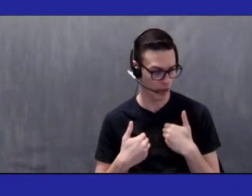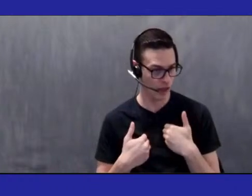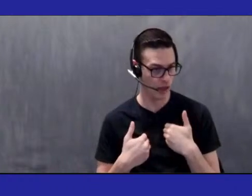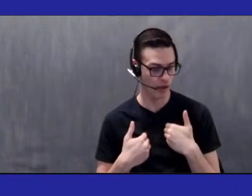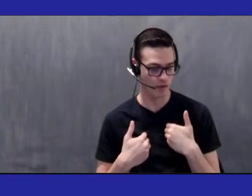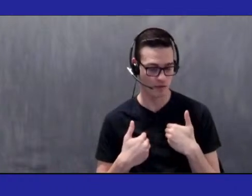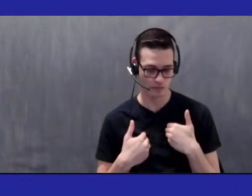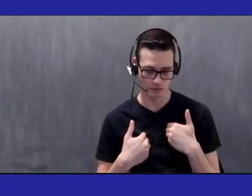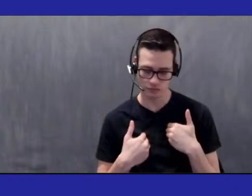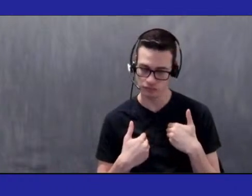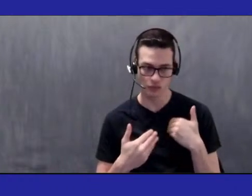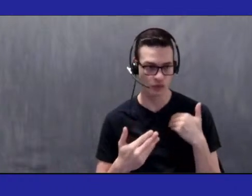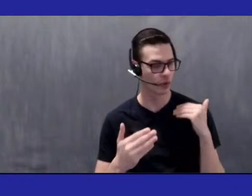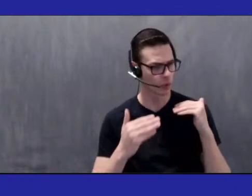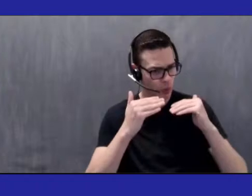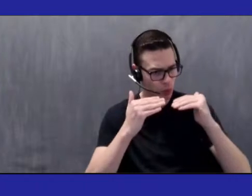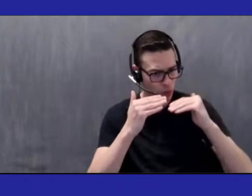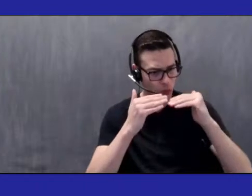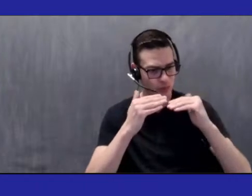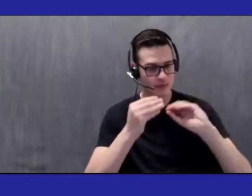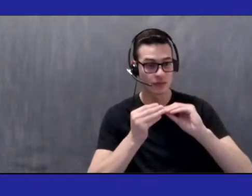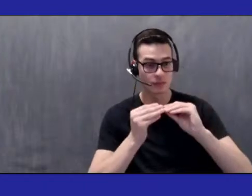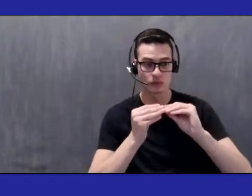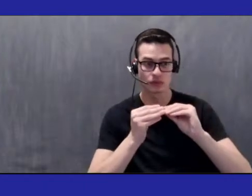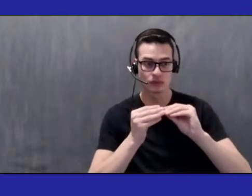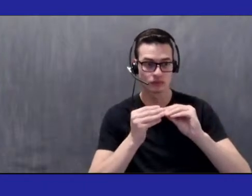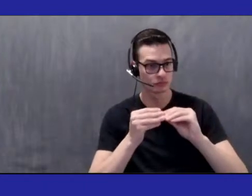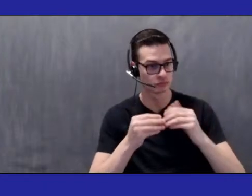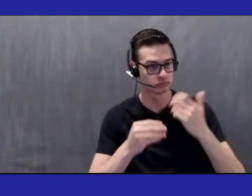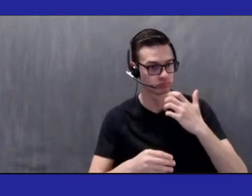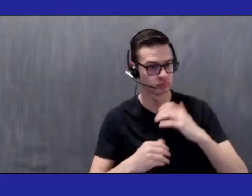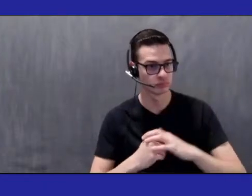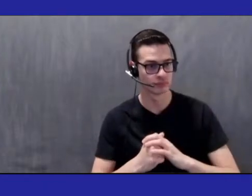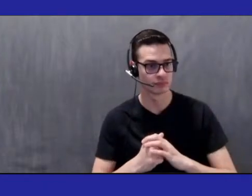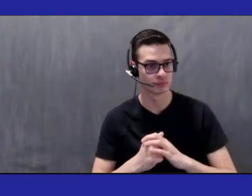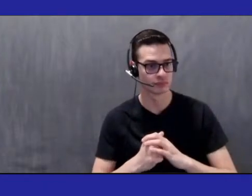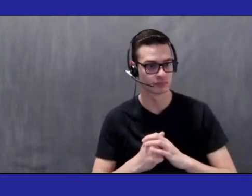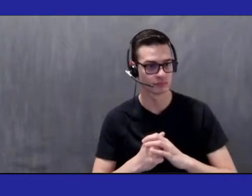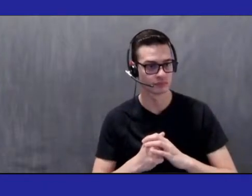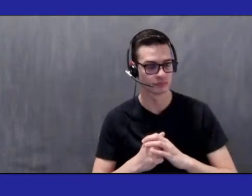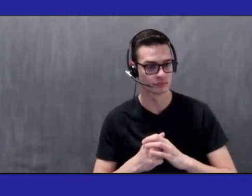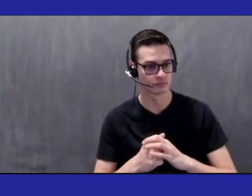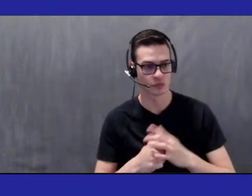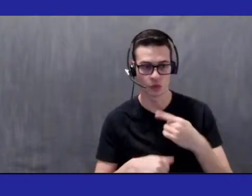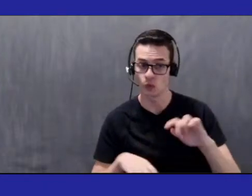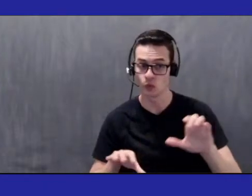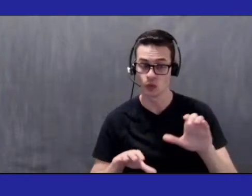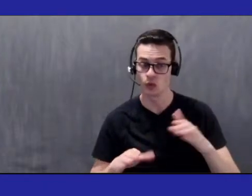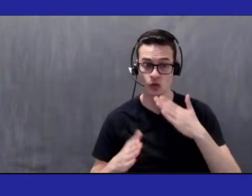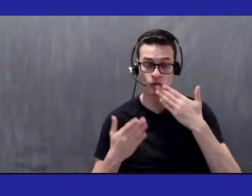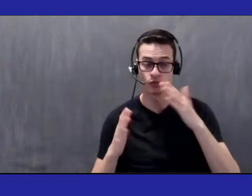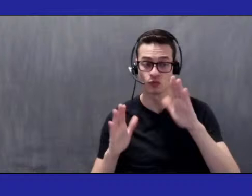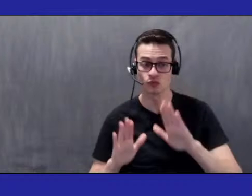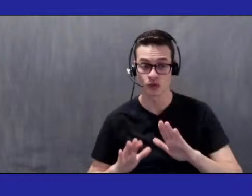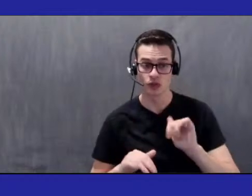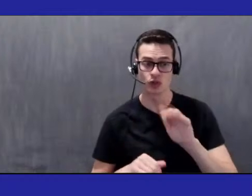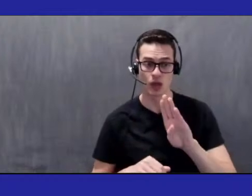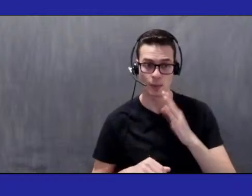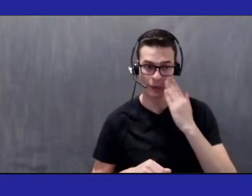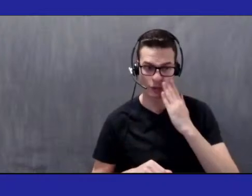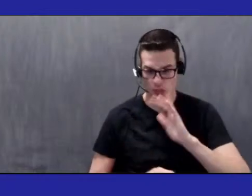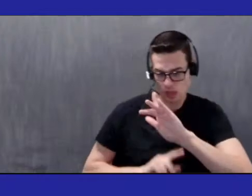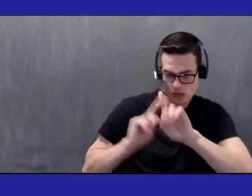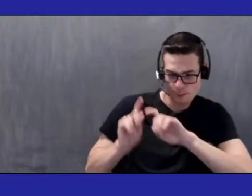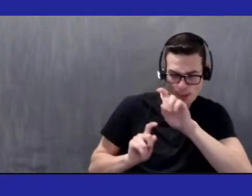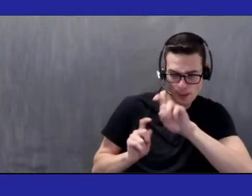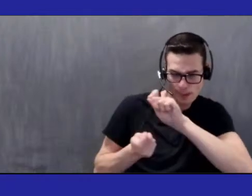hard. You guys are doing a great job. I know your questions are like really digging deep, but it's like, it's